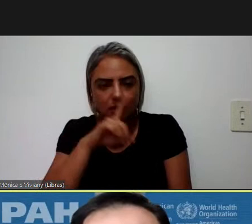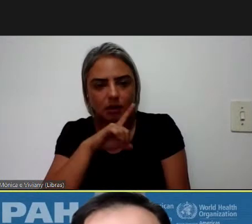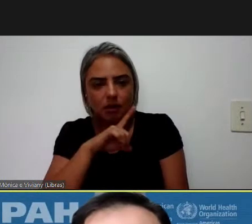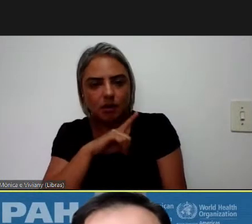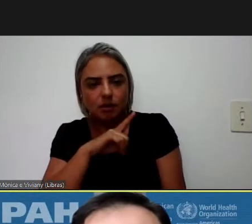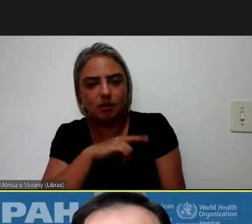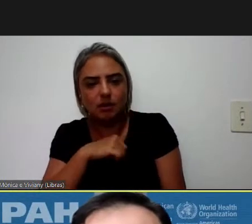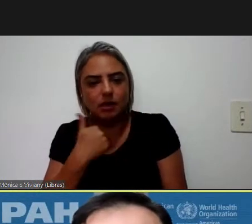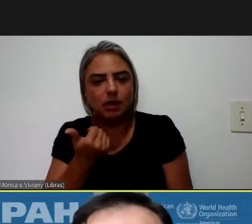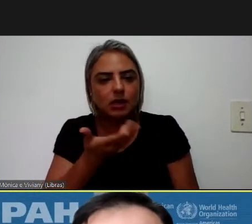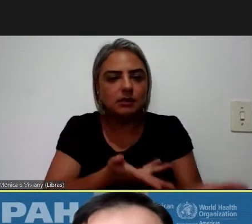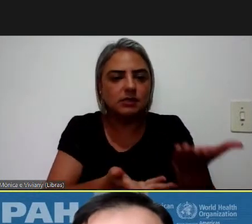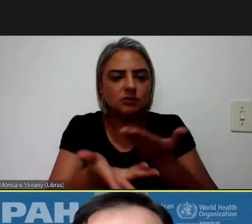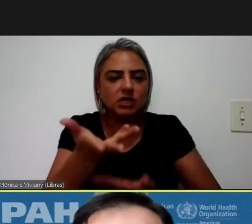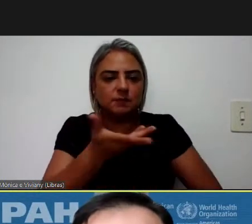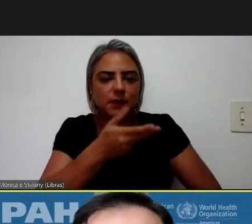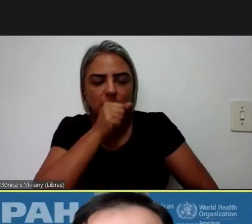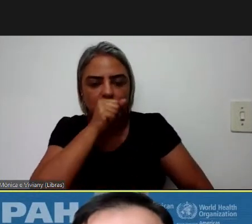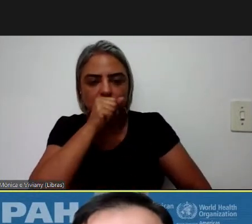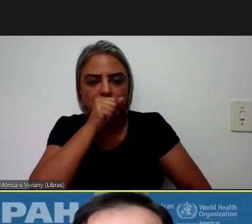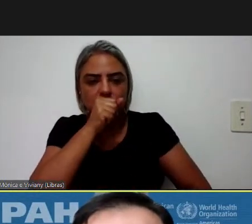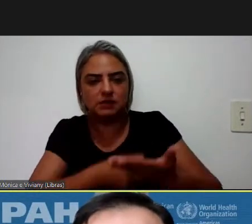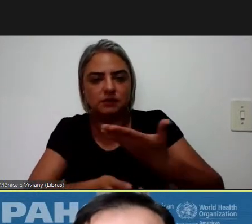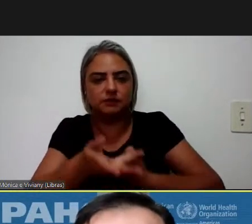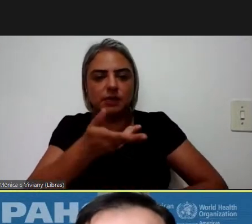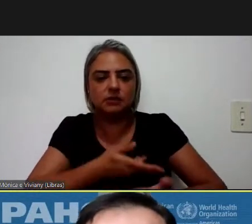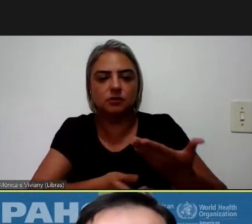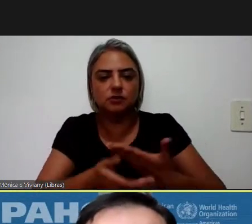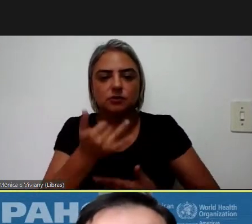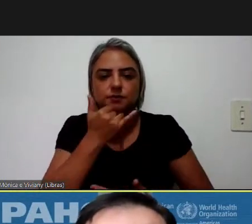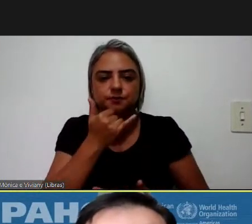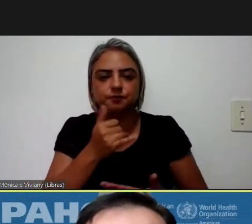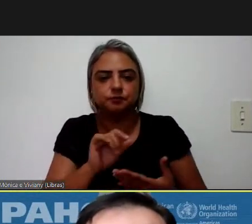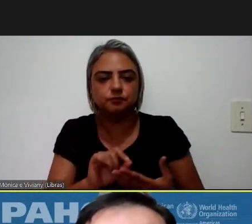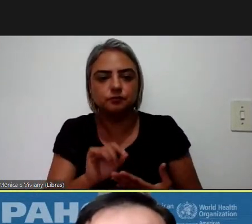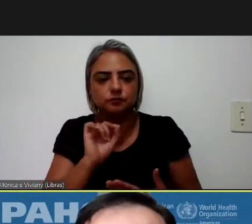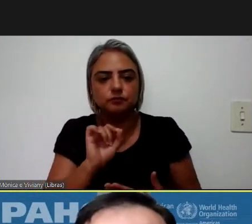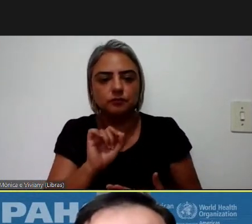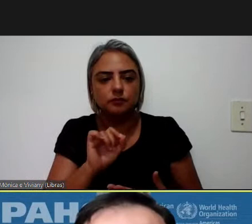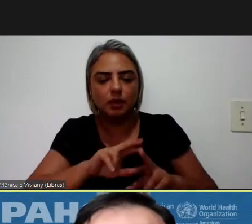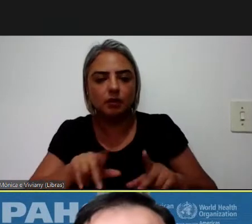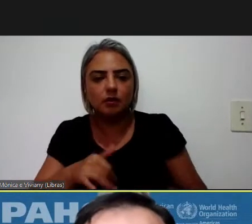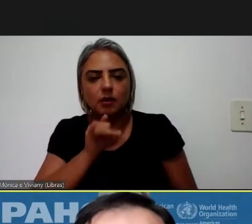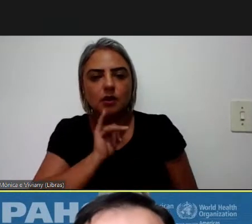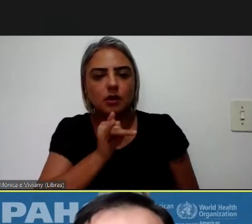it's the shared vision, so it's very clear